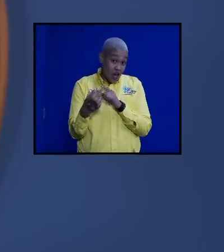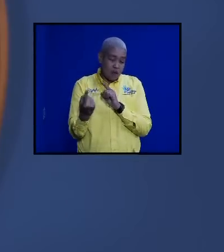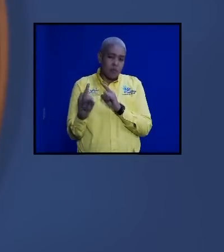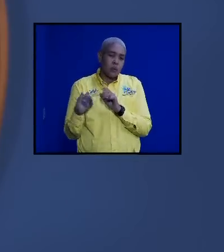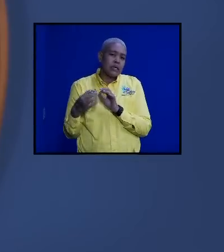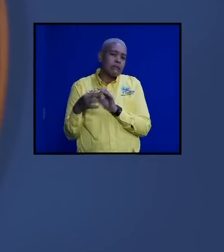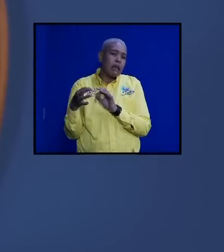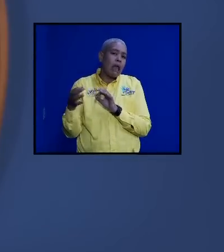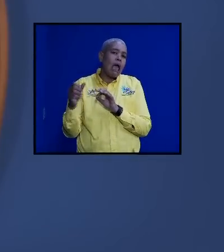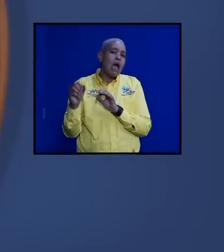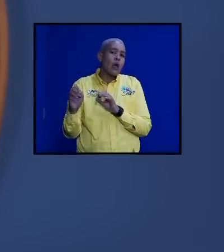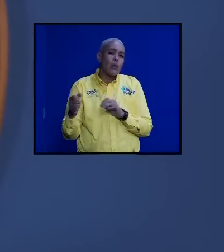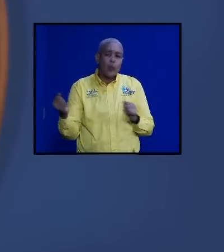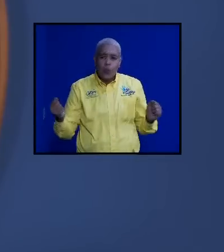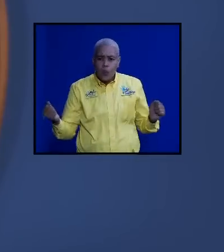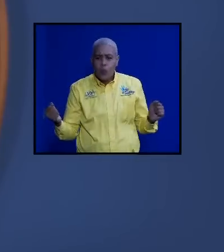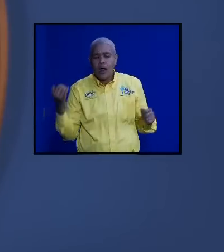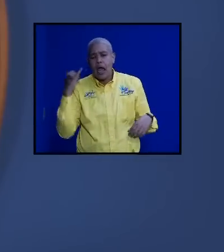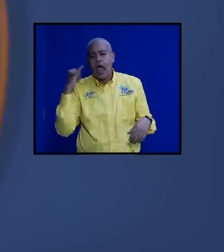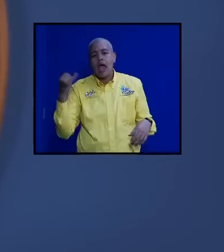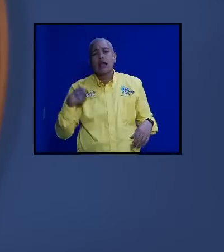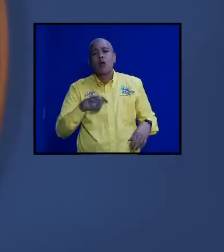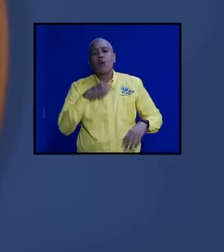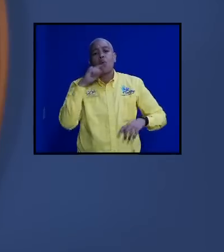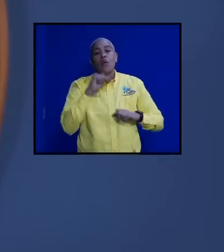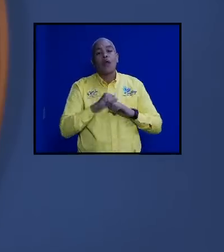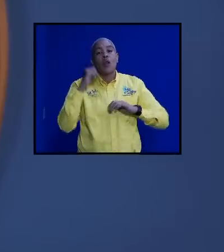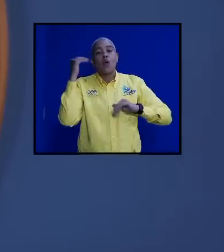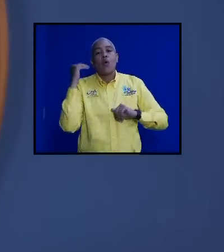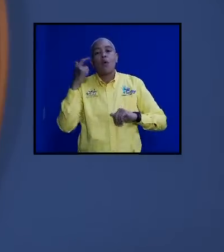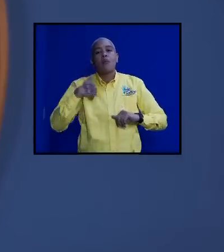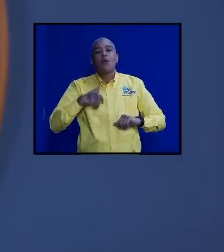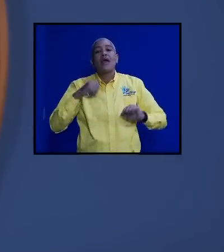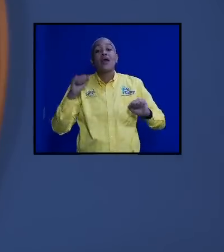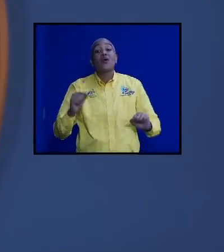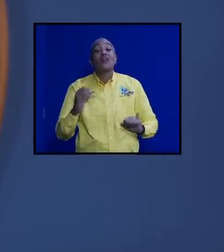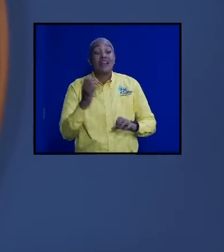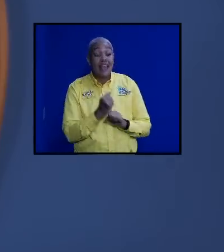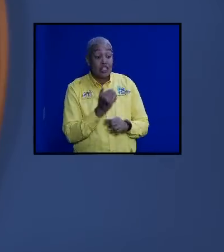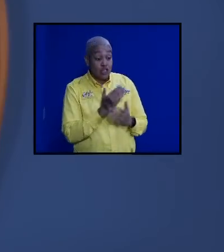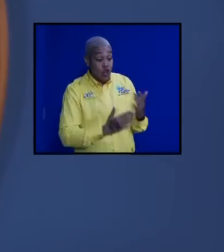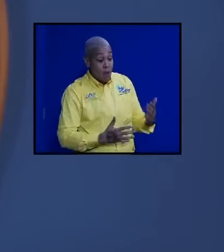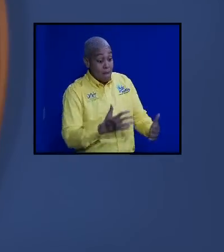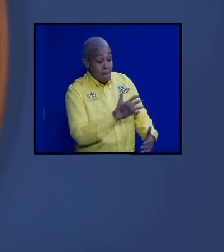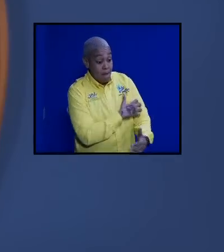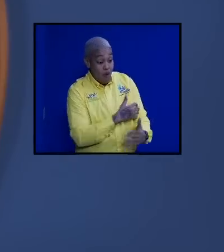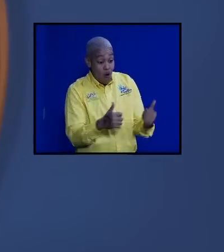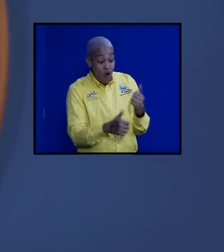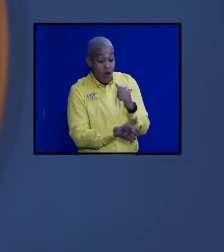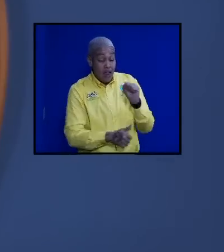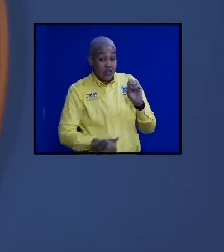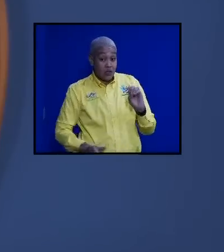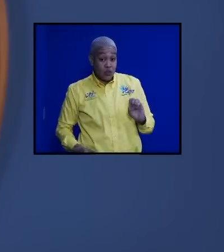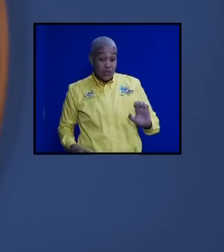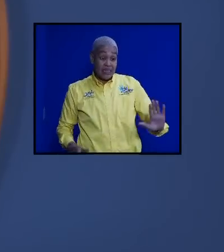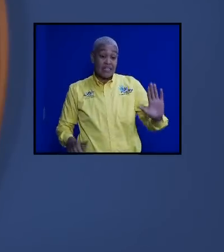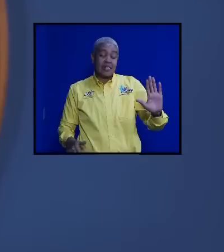The idea was that we were hoping that we could get some of the powers under the SOEs